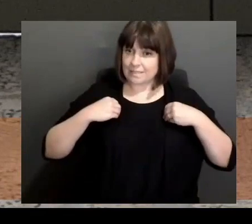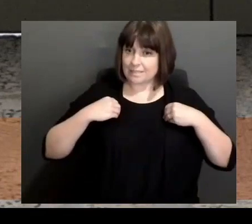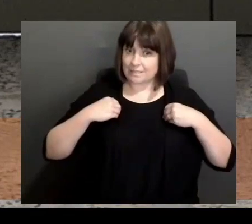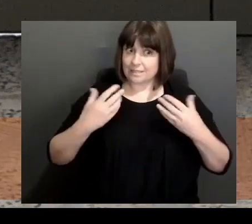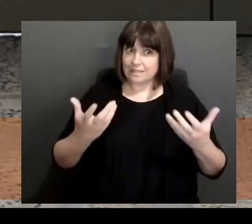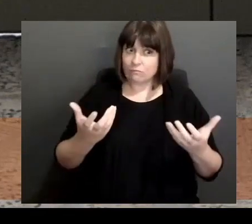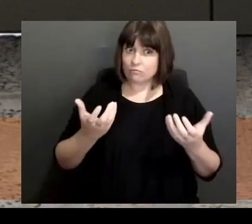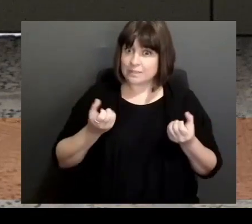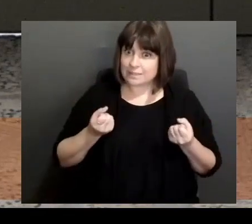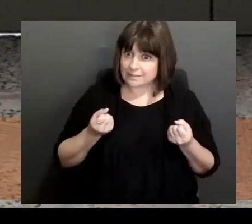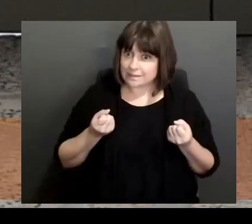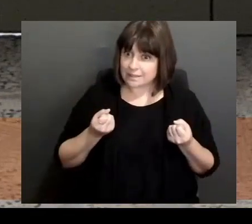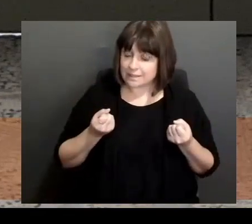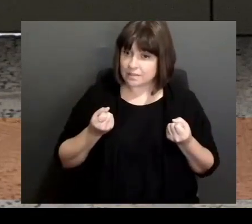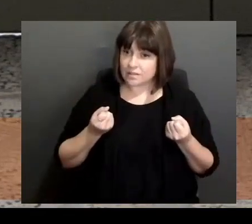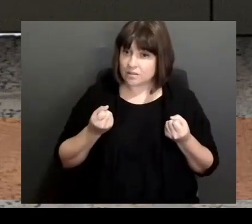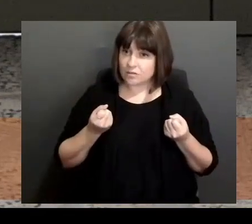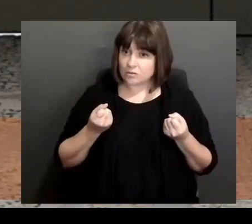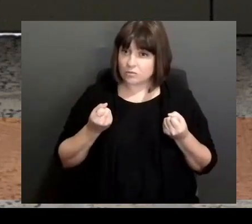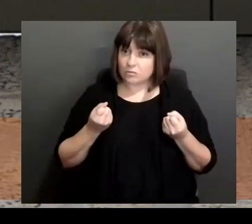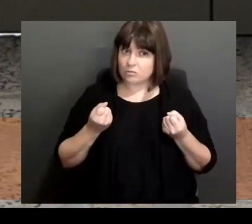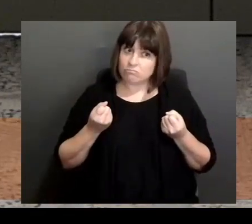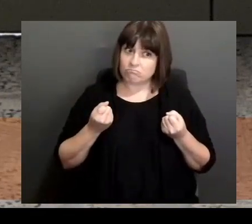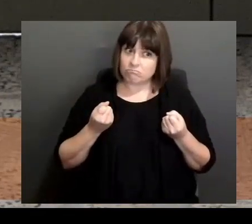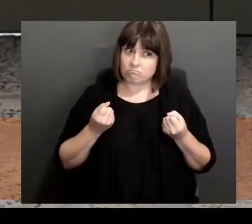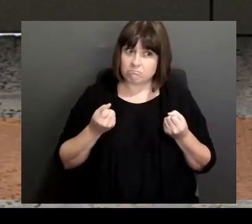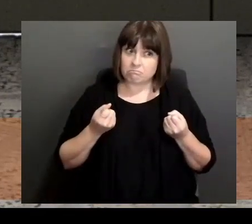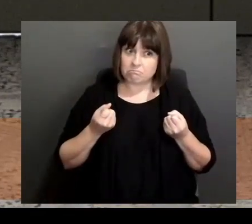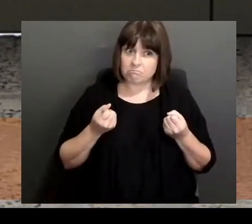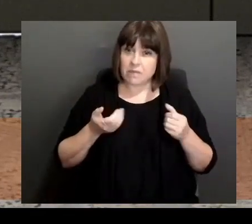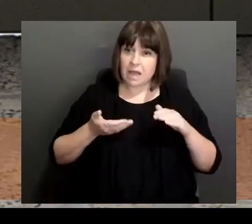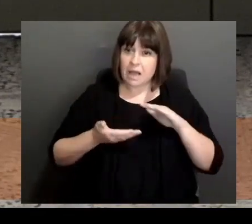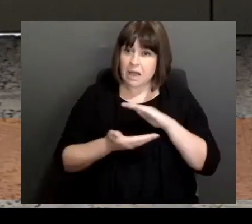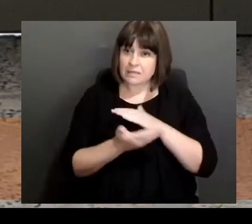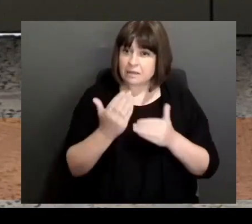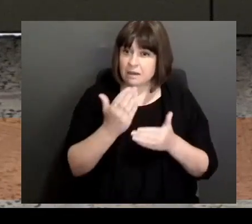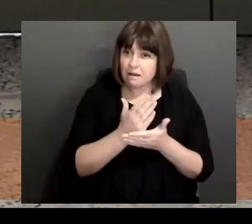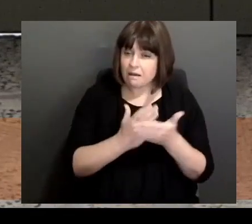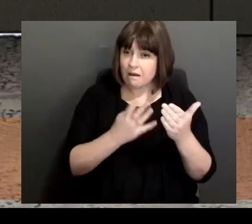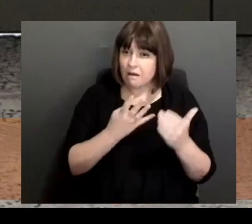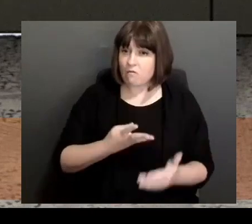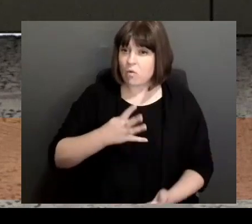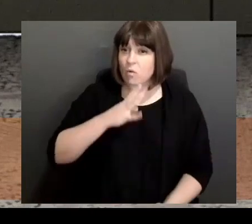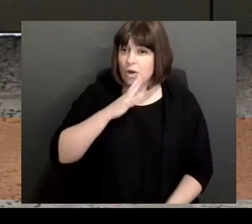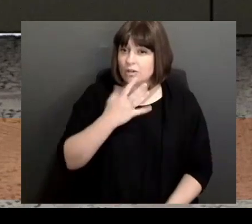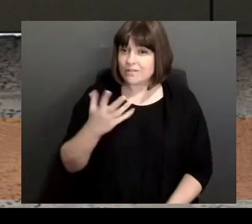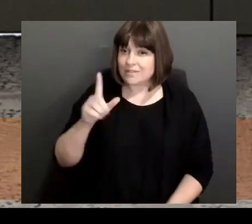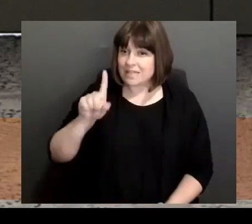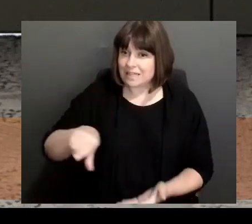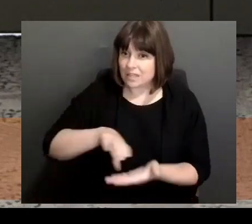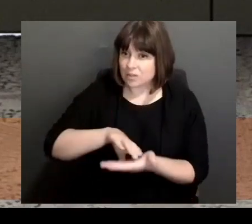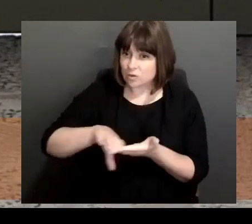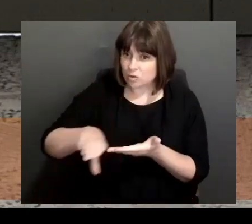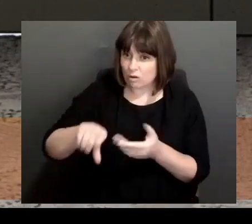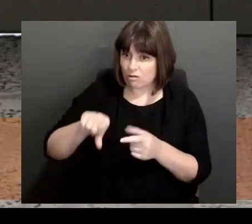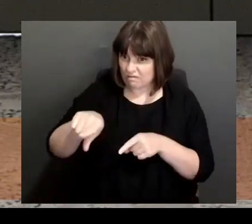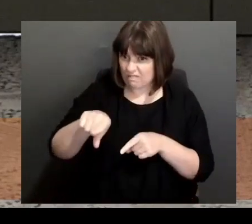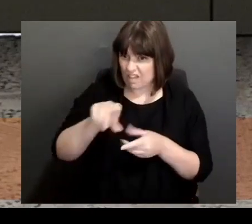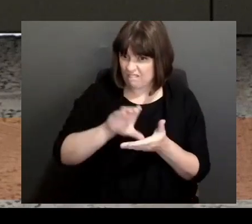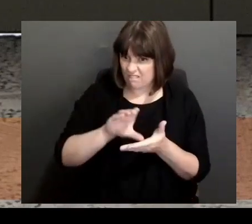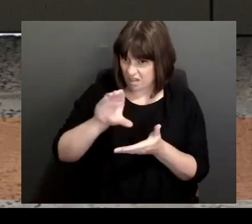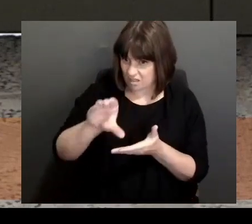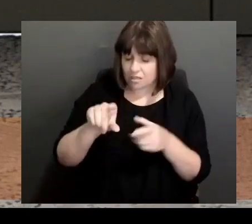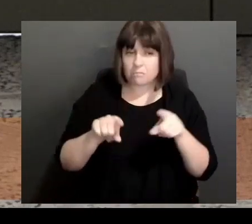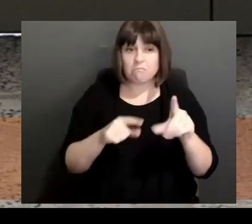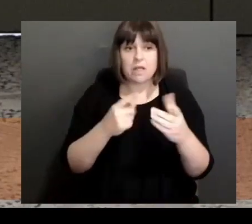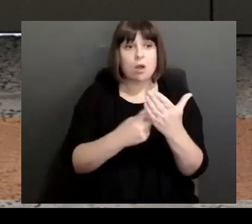just over half or under half of that, 450,000 of that funding. Yes. That program is due to